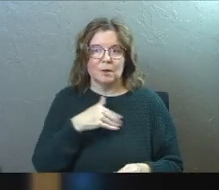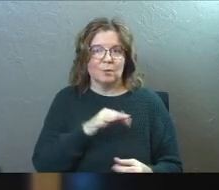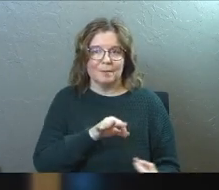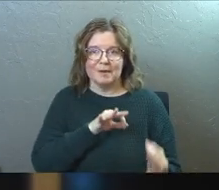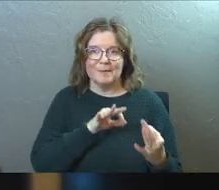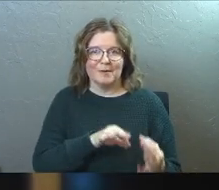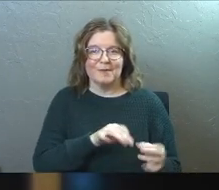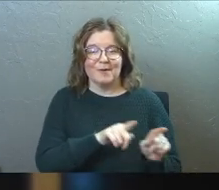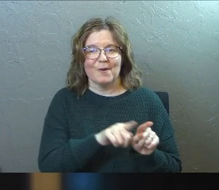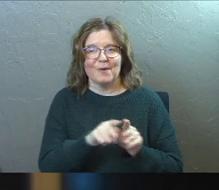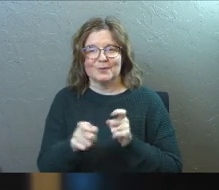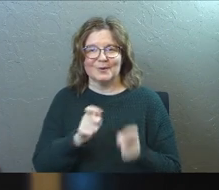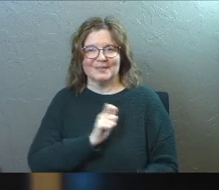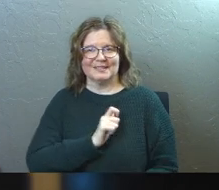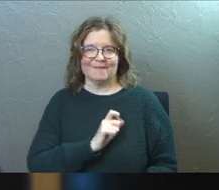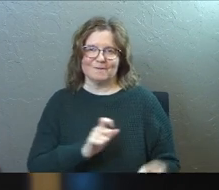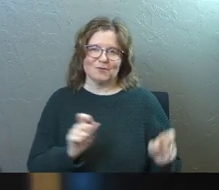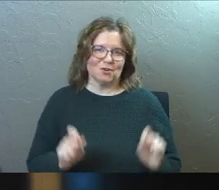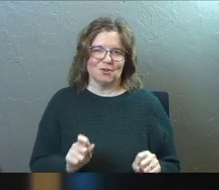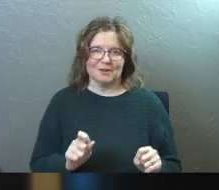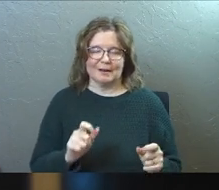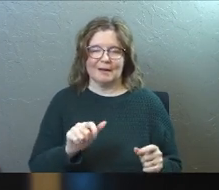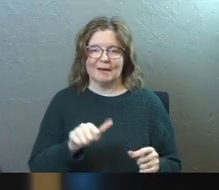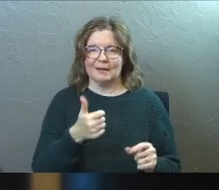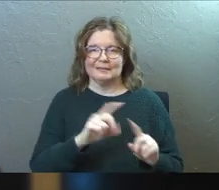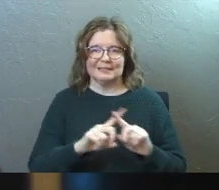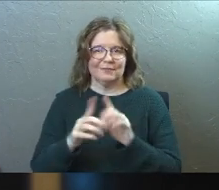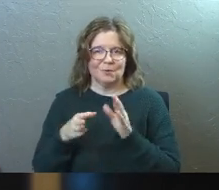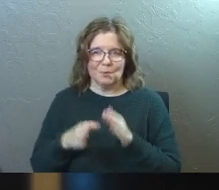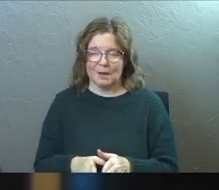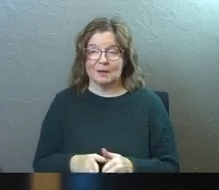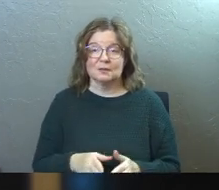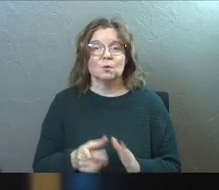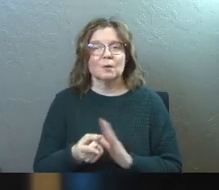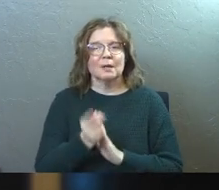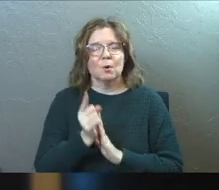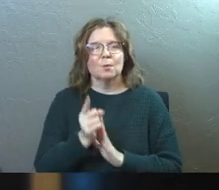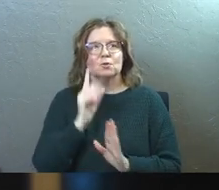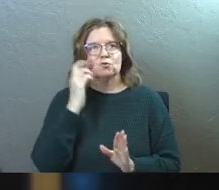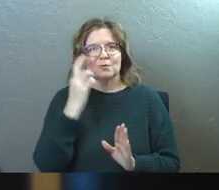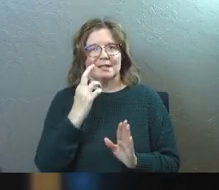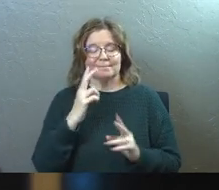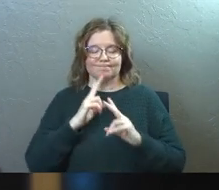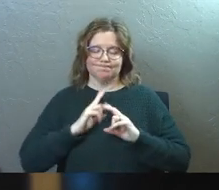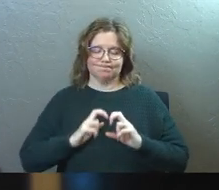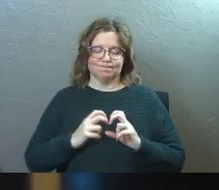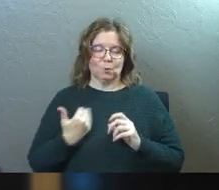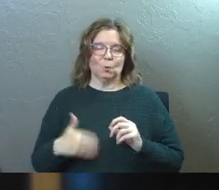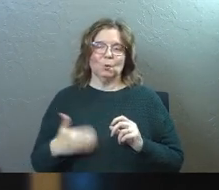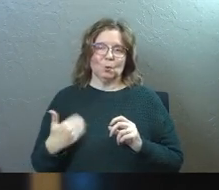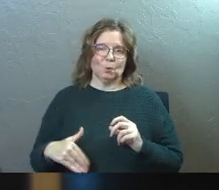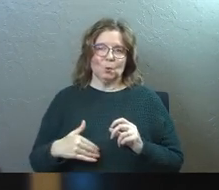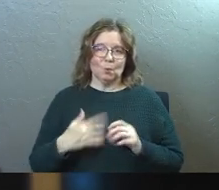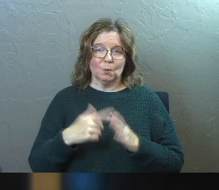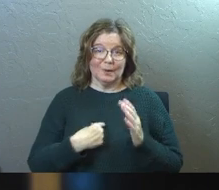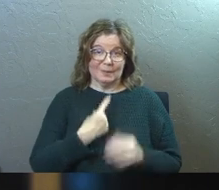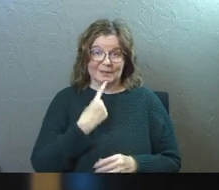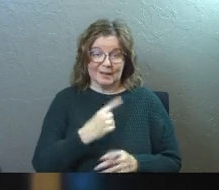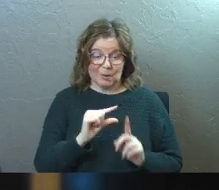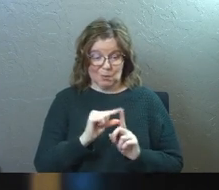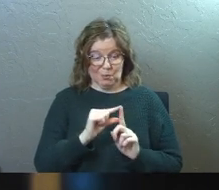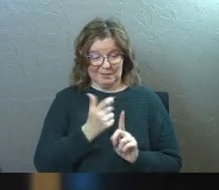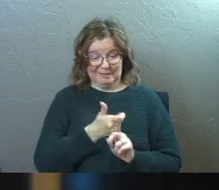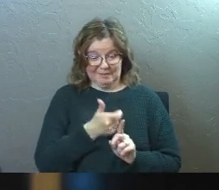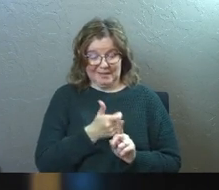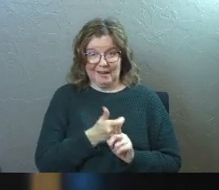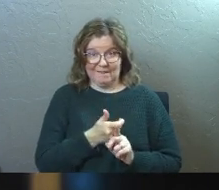perfect and could also control ourselves in every other way. So again, he takes a moment to just be like, there's so much impact behind our words. And if we